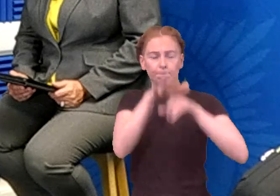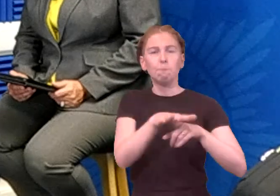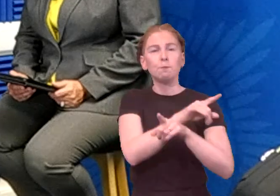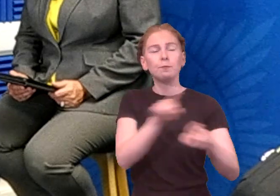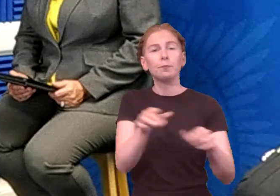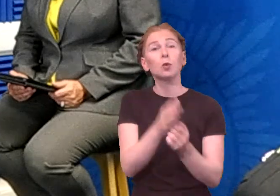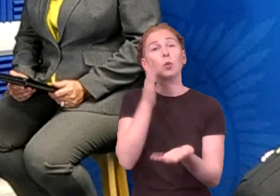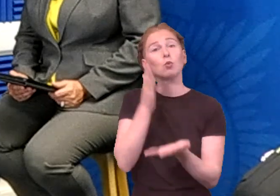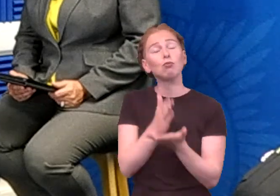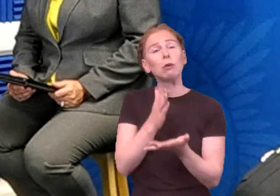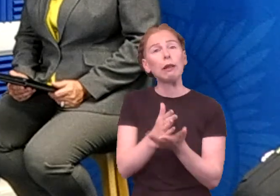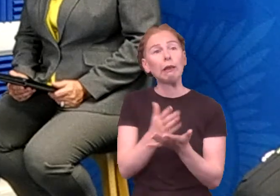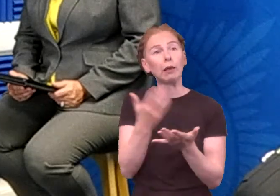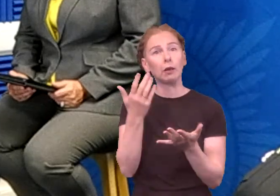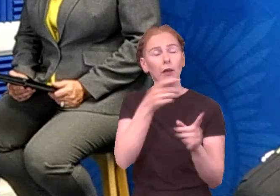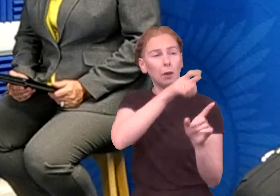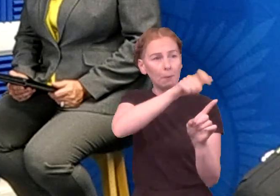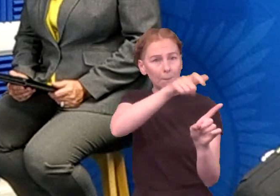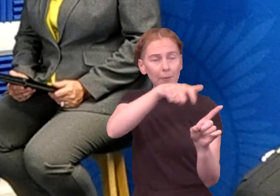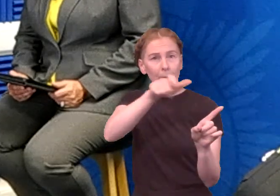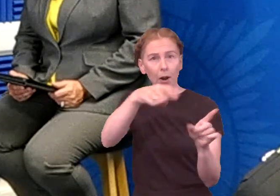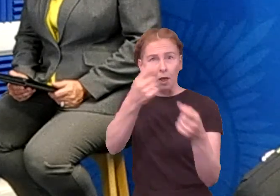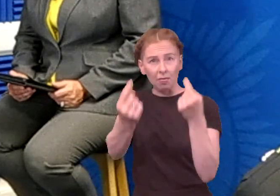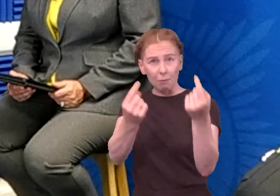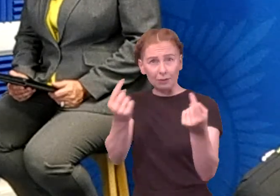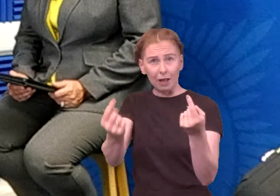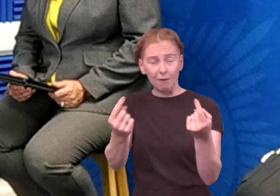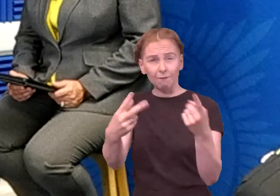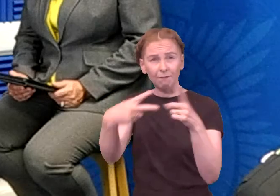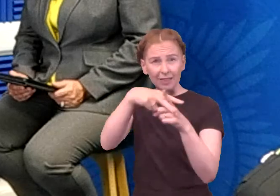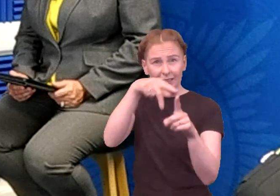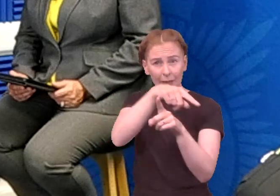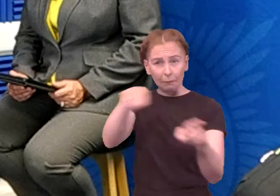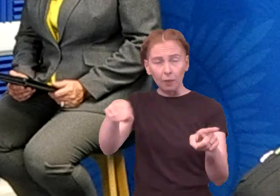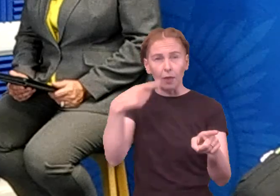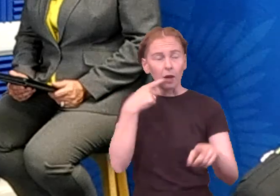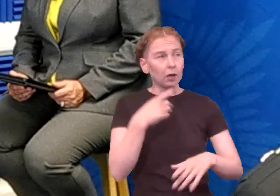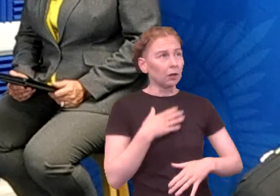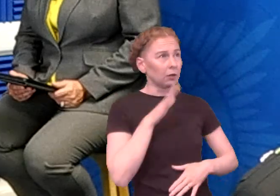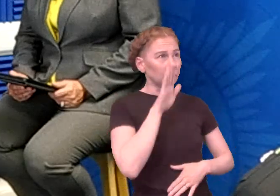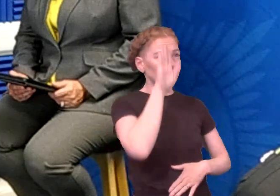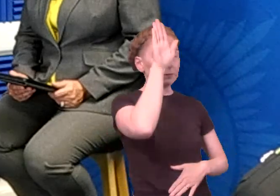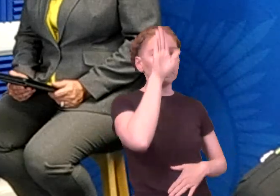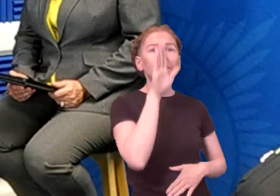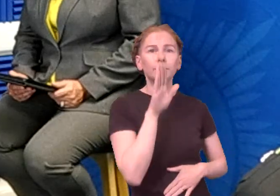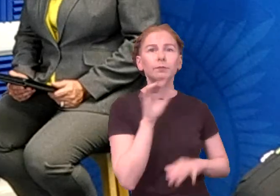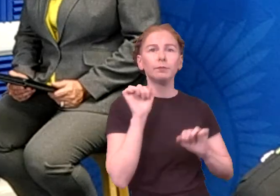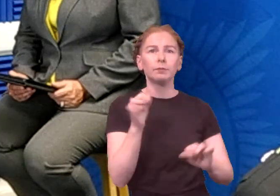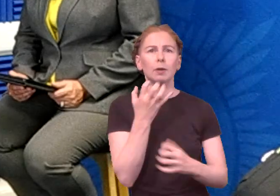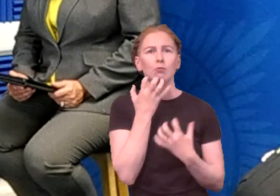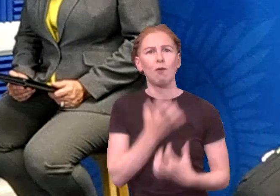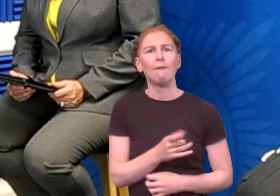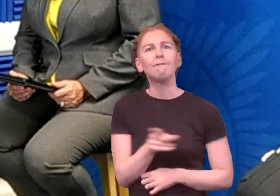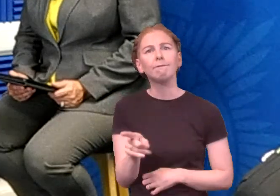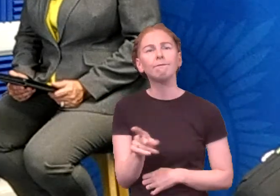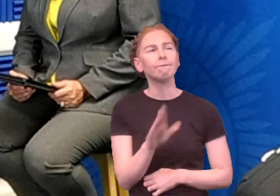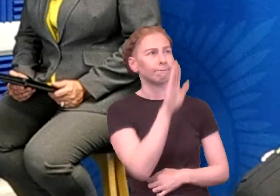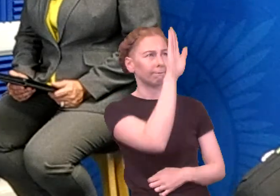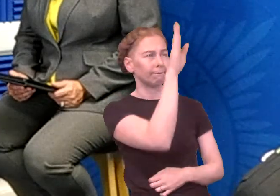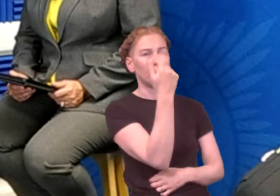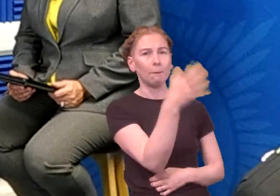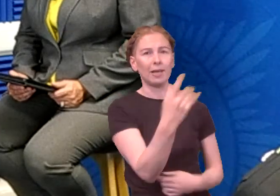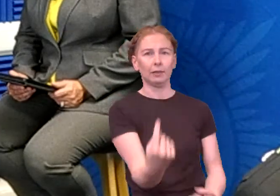bravery really of people speaking out about their treatment that's led to that happening. But that was a new